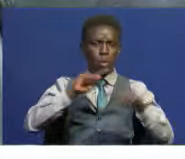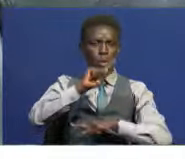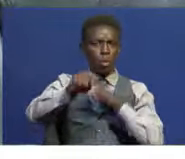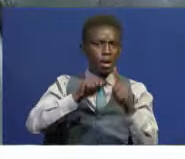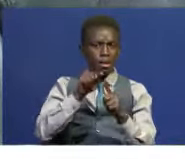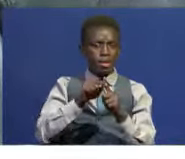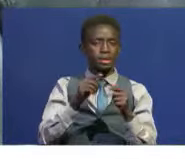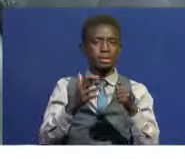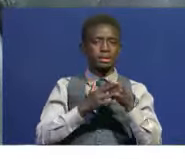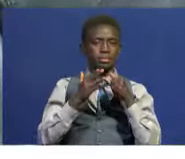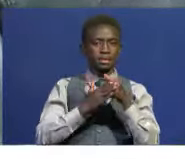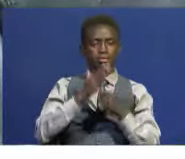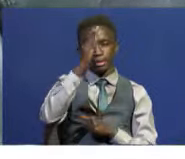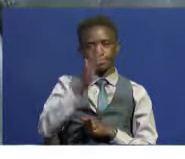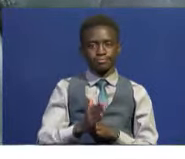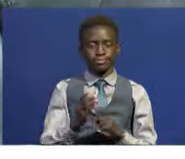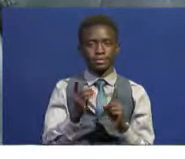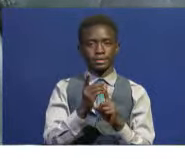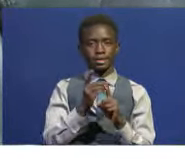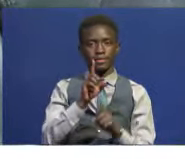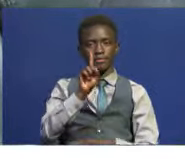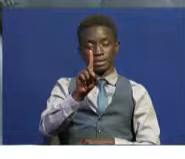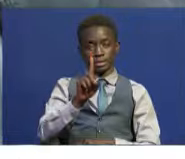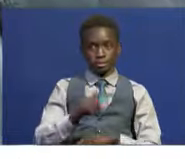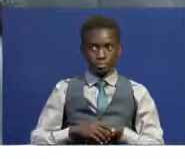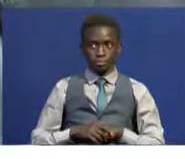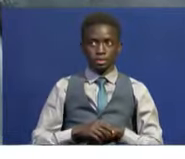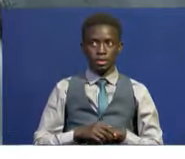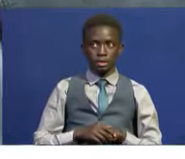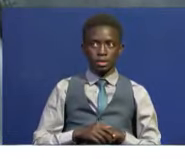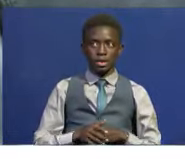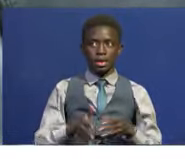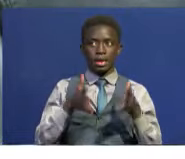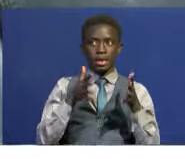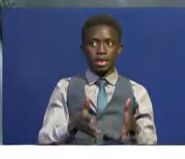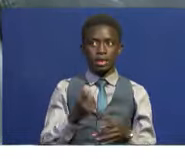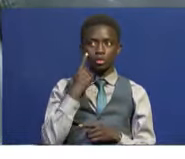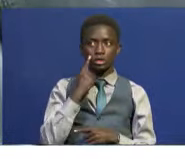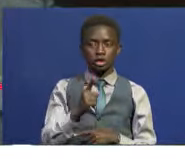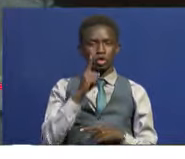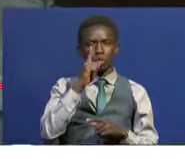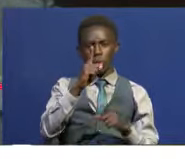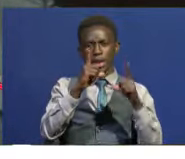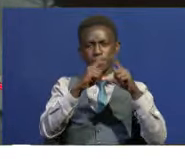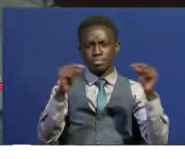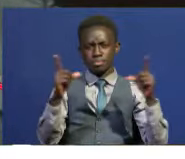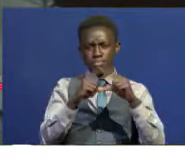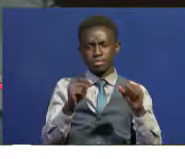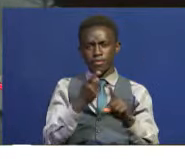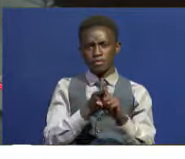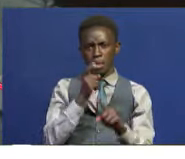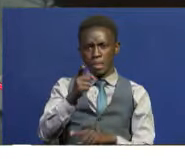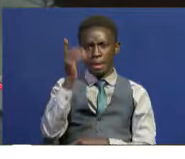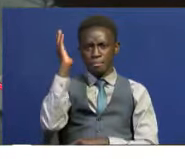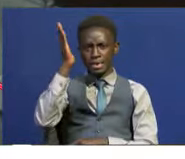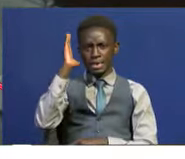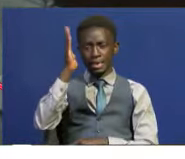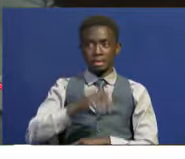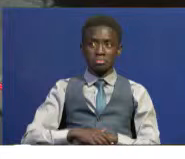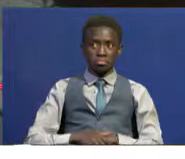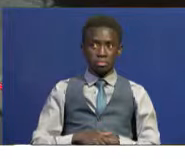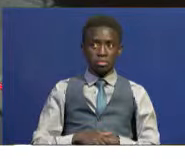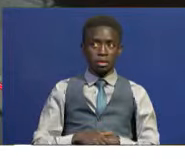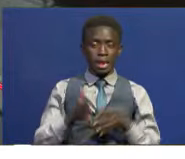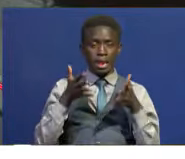On this matter, rather than this one sentence that you put on your presentation. International airport is a